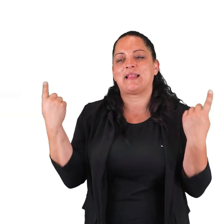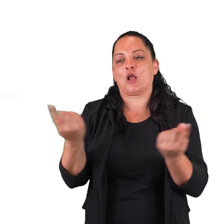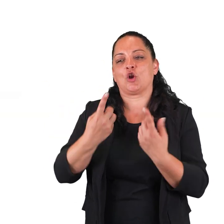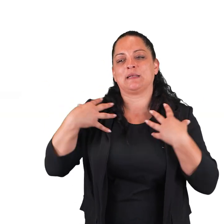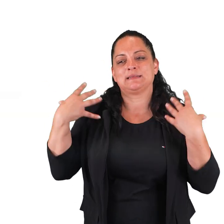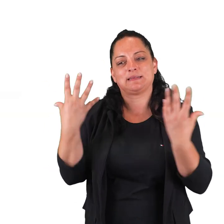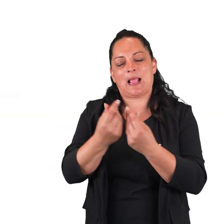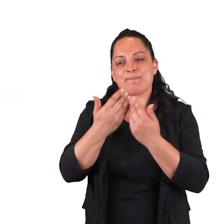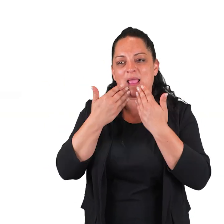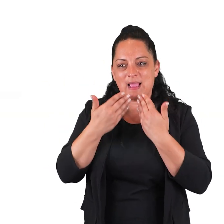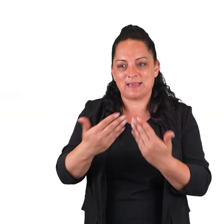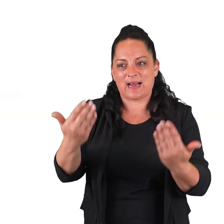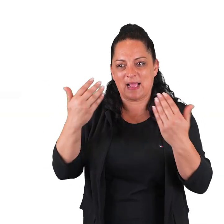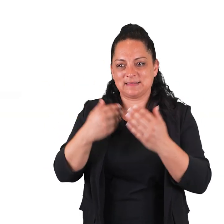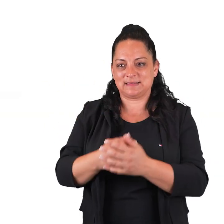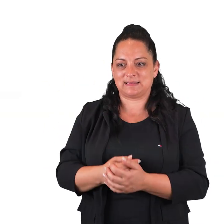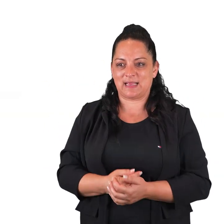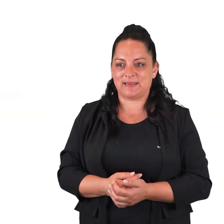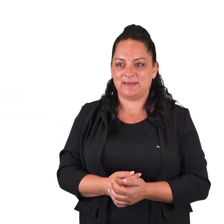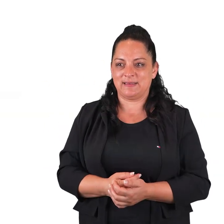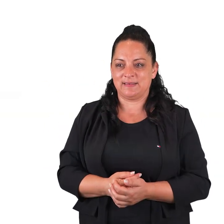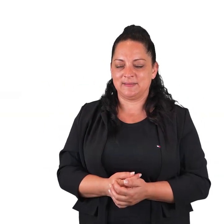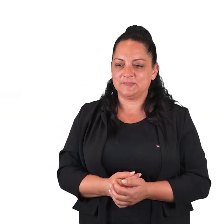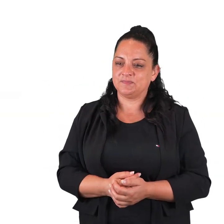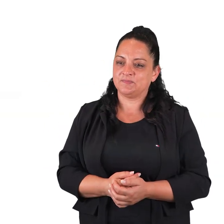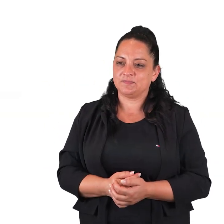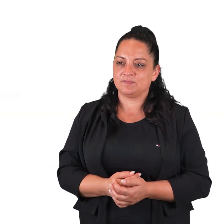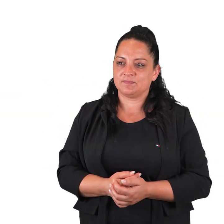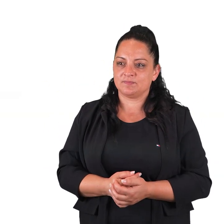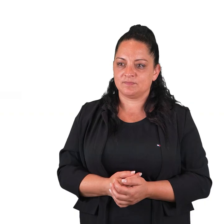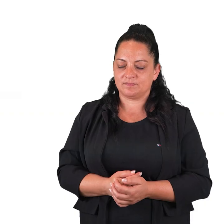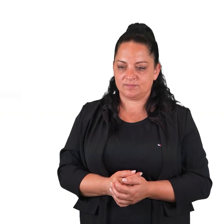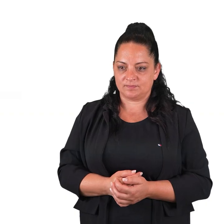So thank you very much for joining